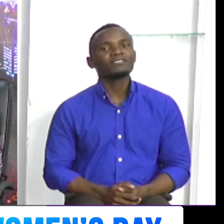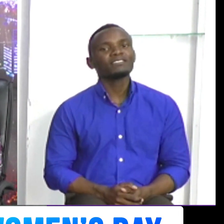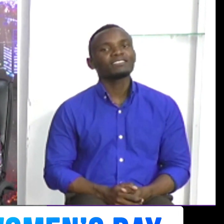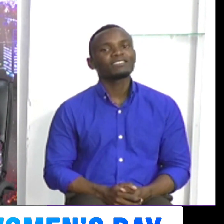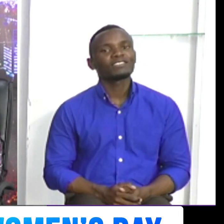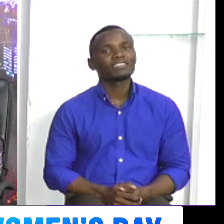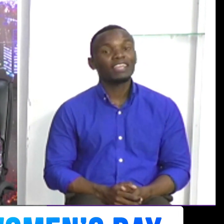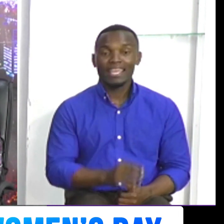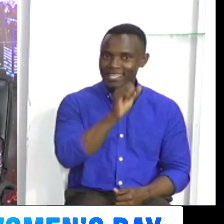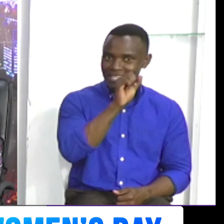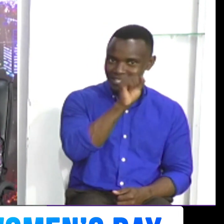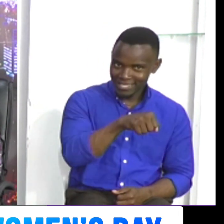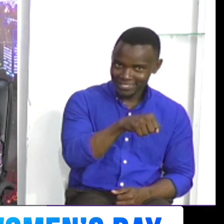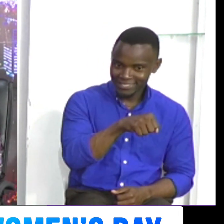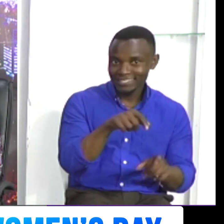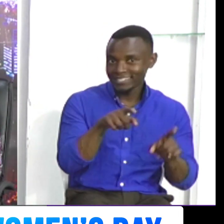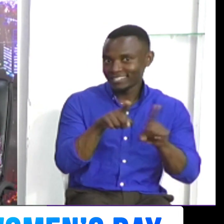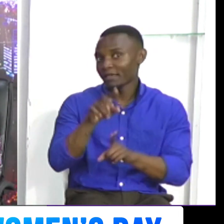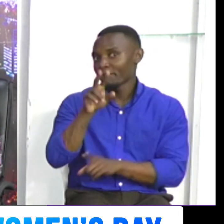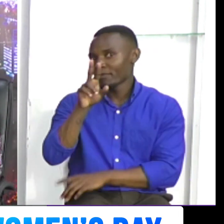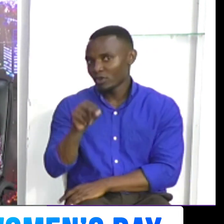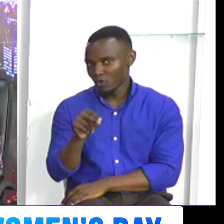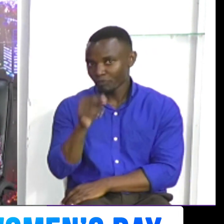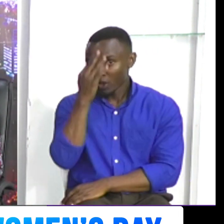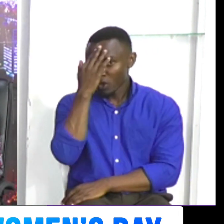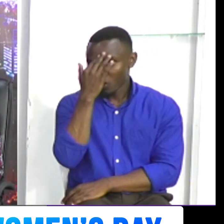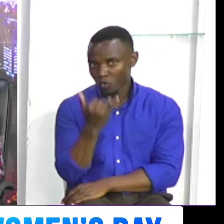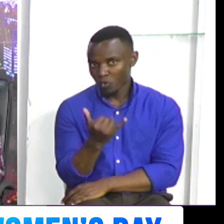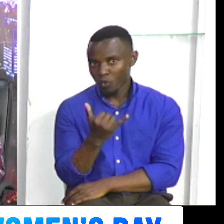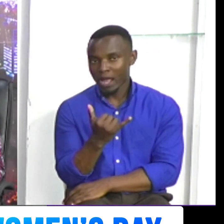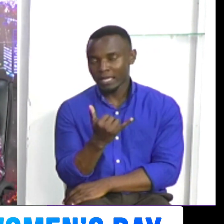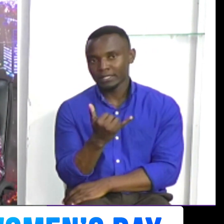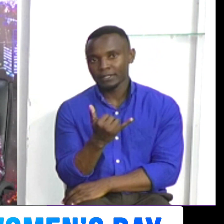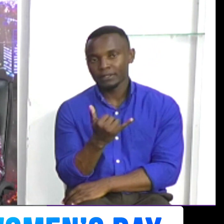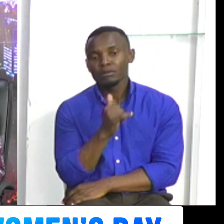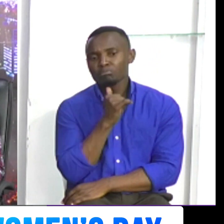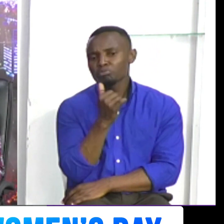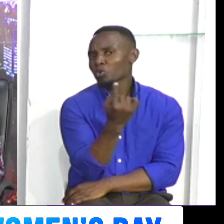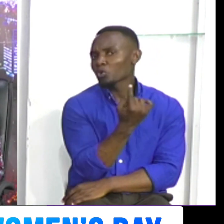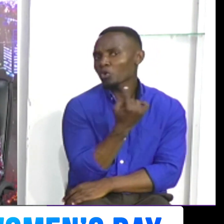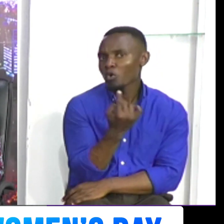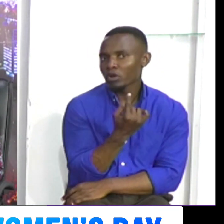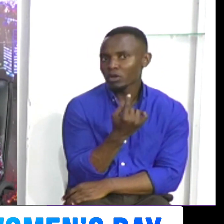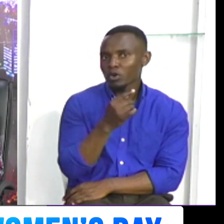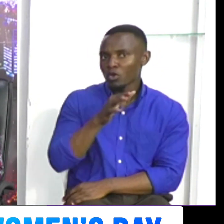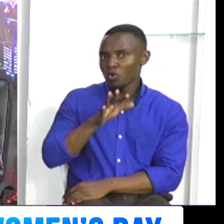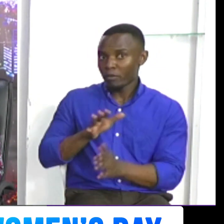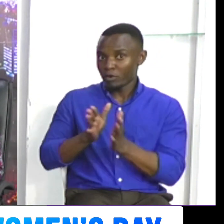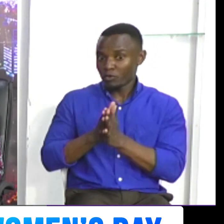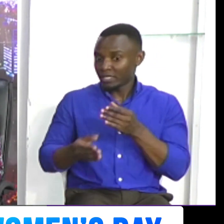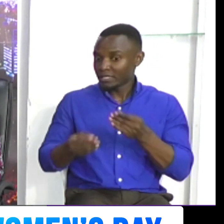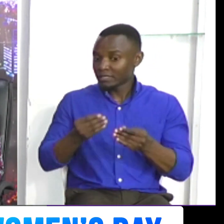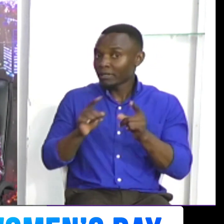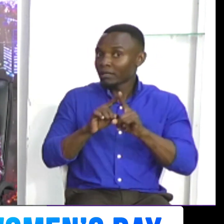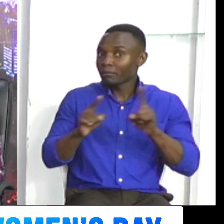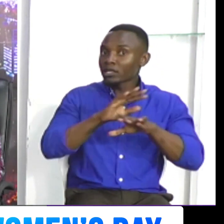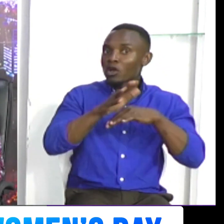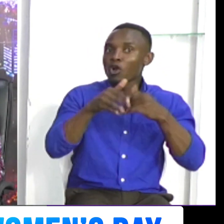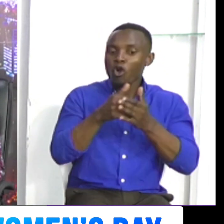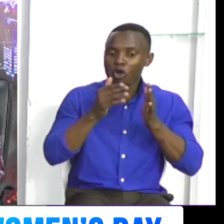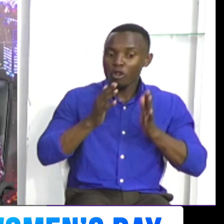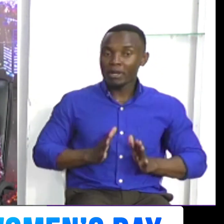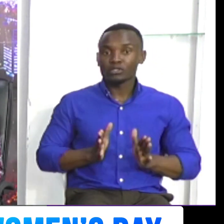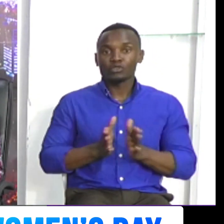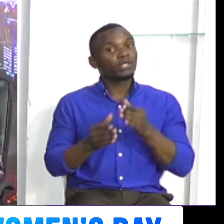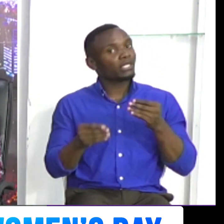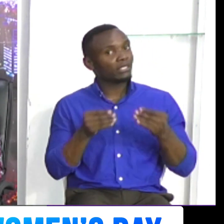Yes and no. Okay. Because it's not just even women with disability, it is all persons with disability. If you have a